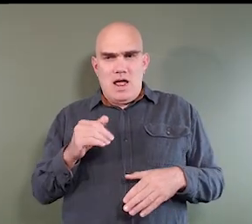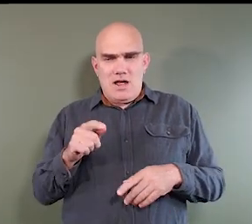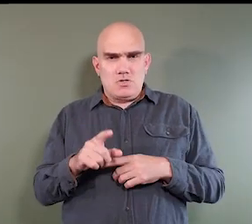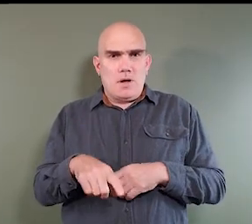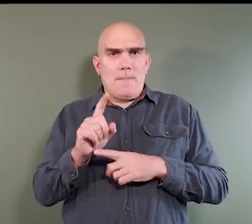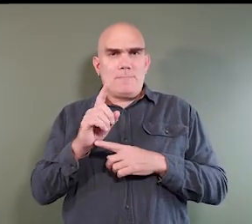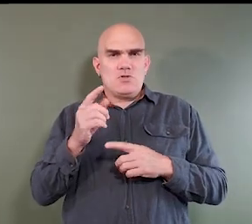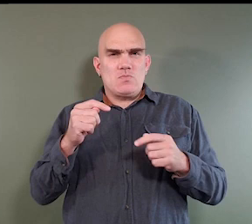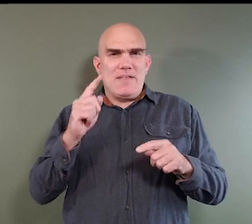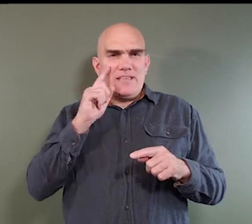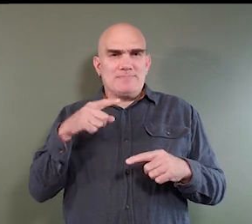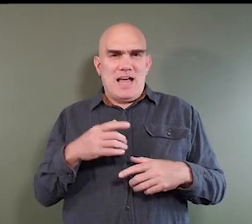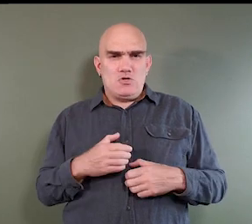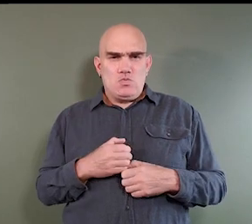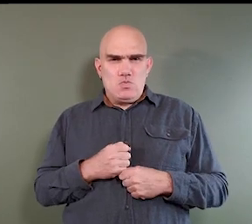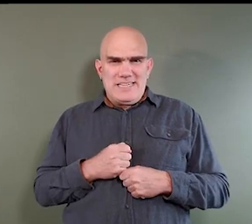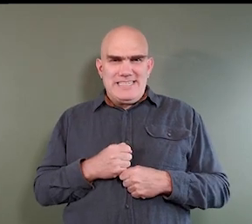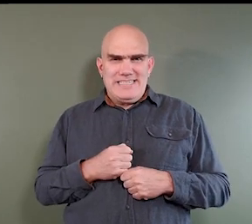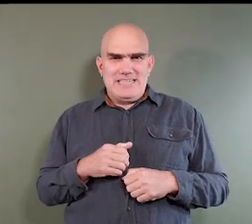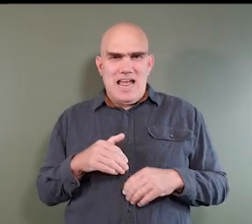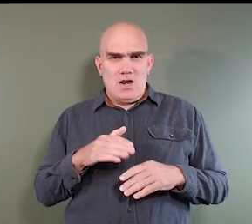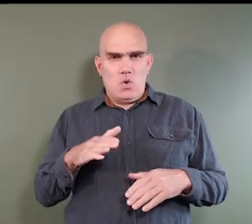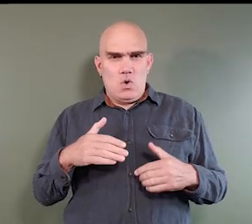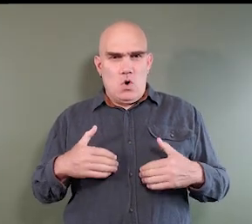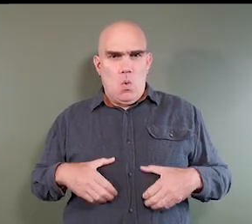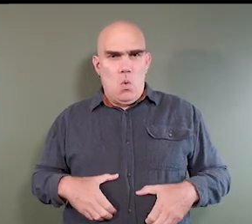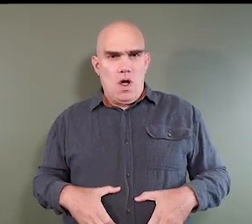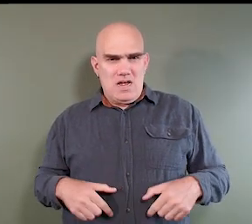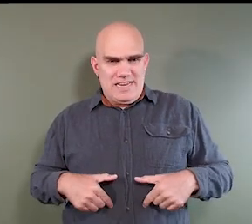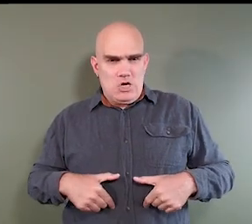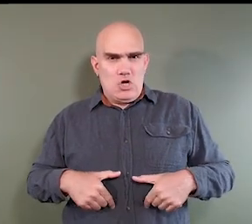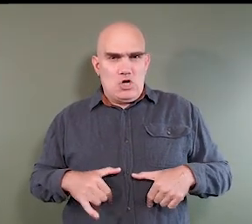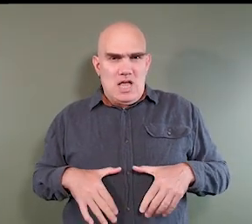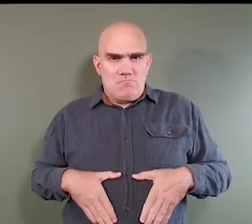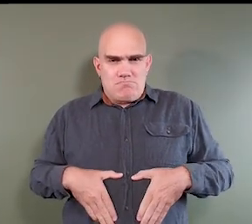about squeezing right at your core. There we go, nice work.